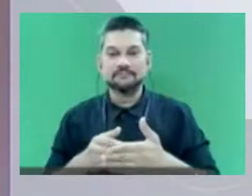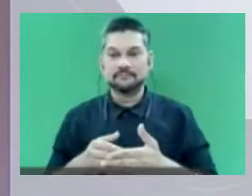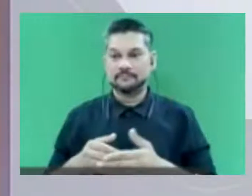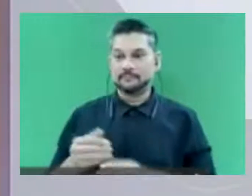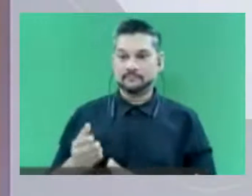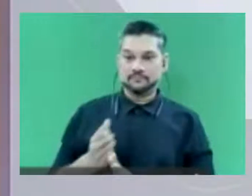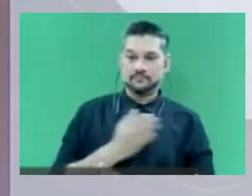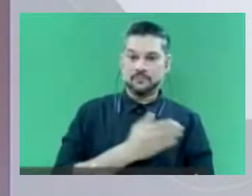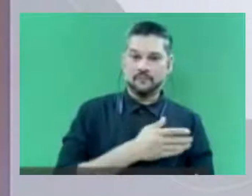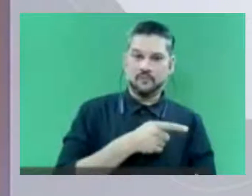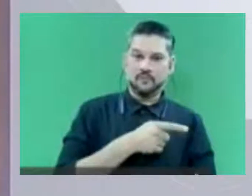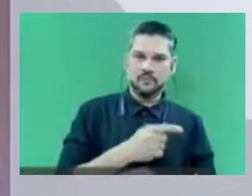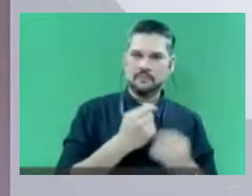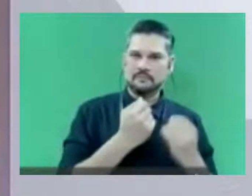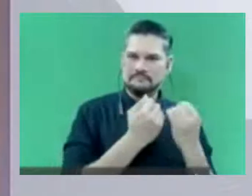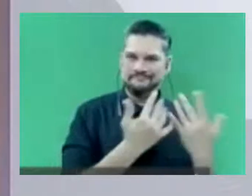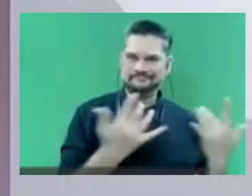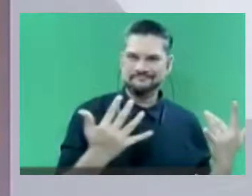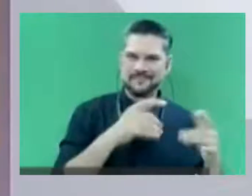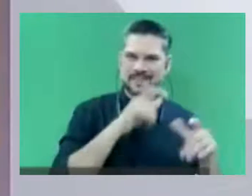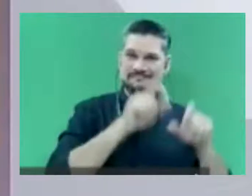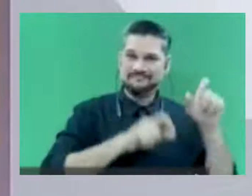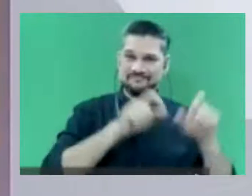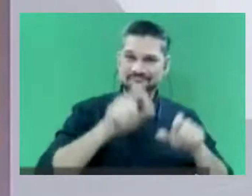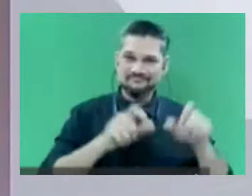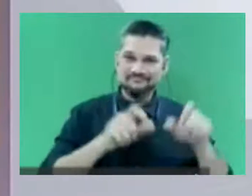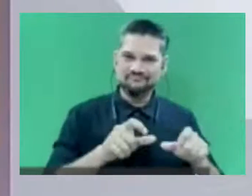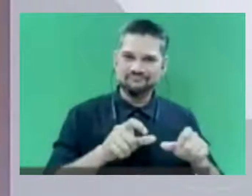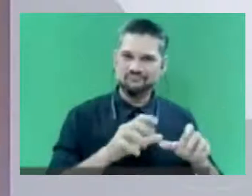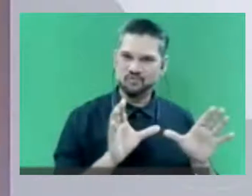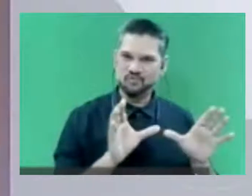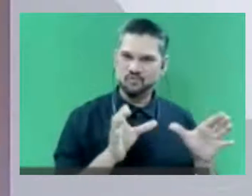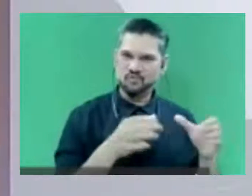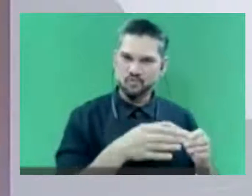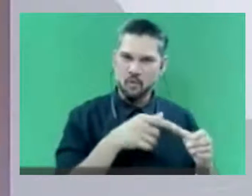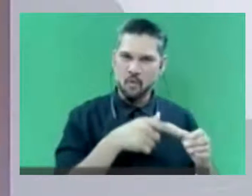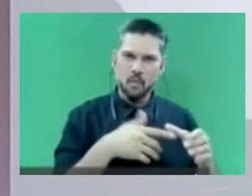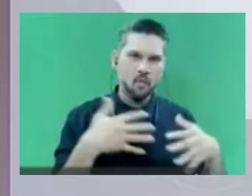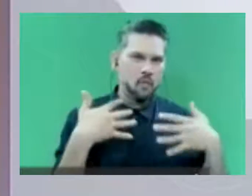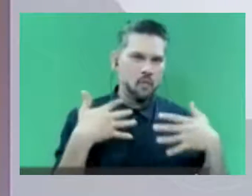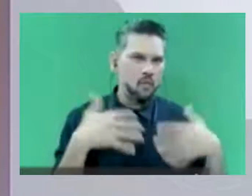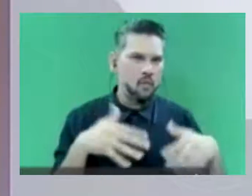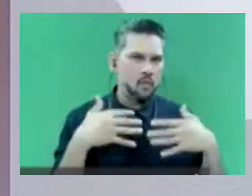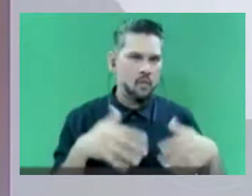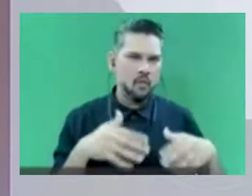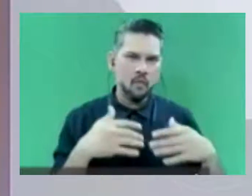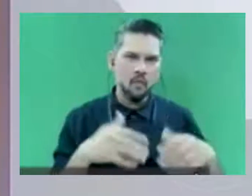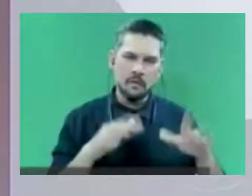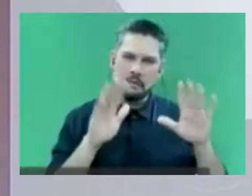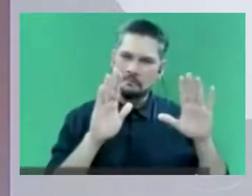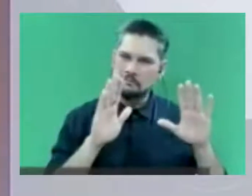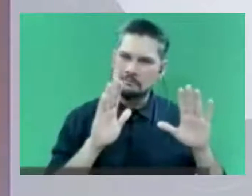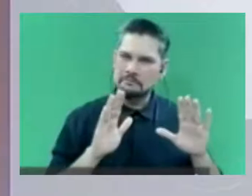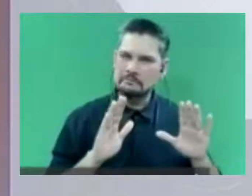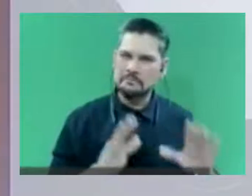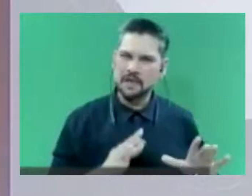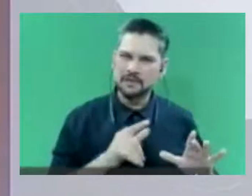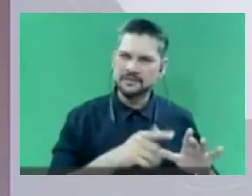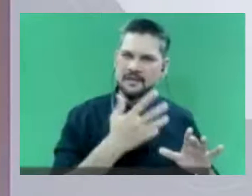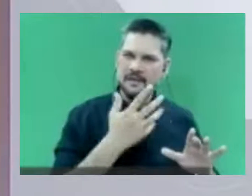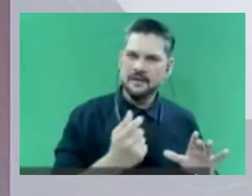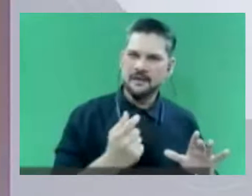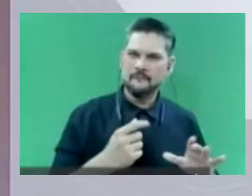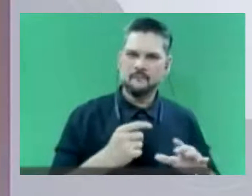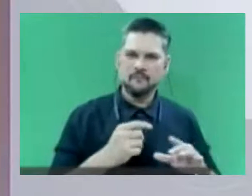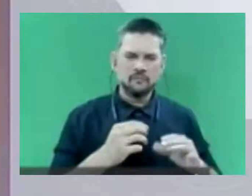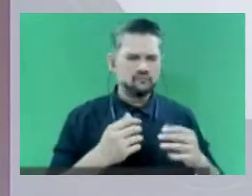the multi-stakeholder group, they've been amazing. That we have some fantastic volunteers that not only